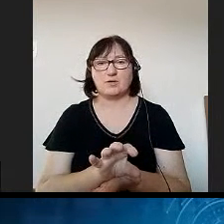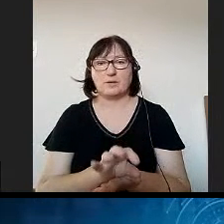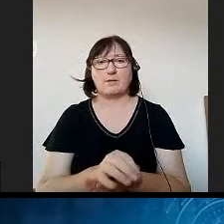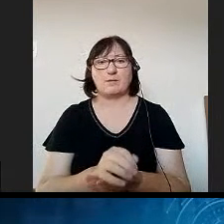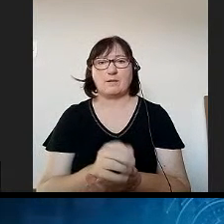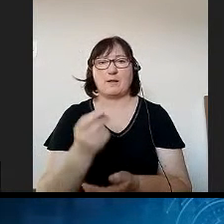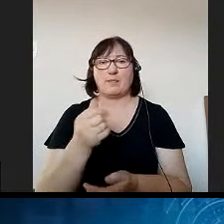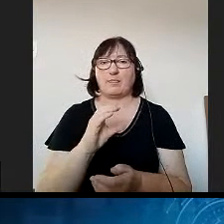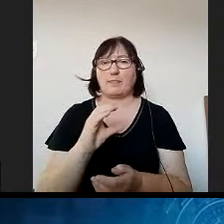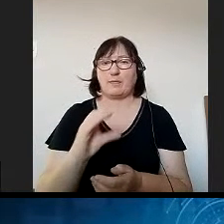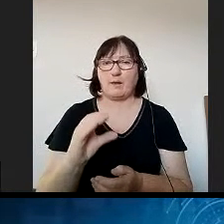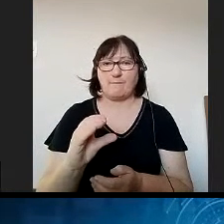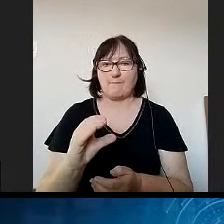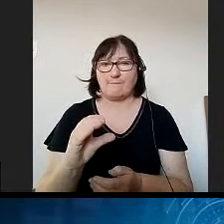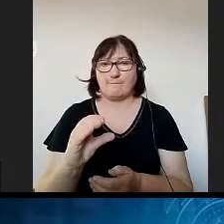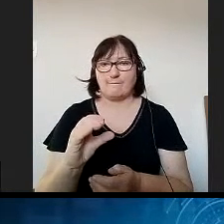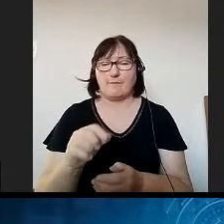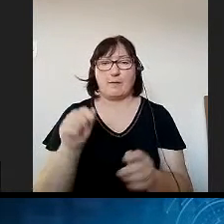website as yet.